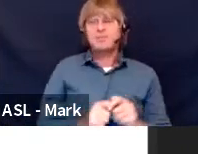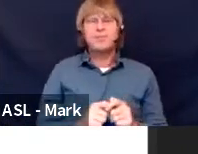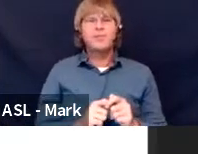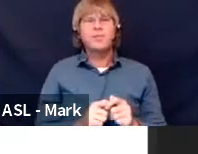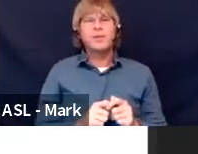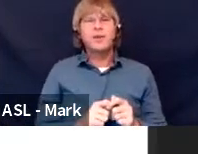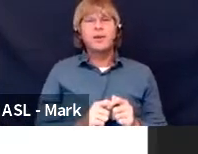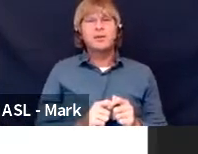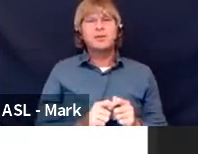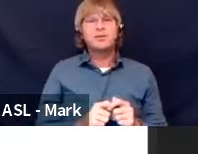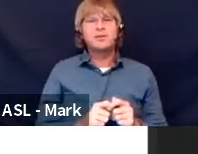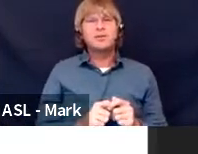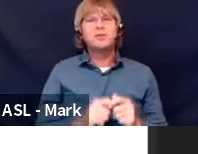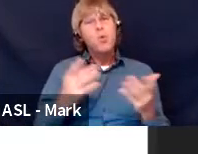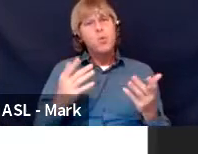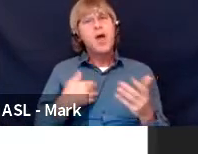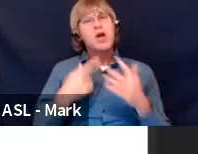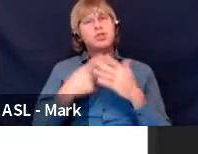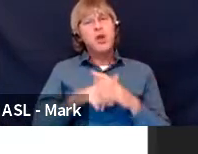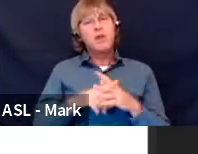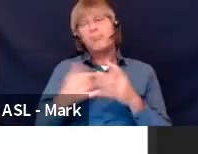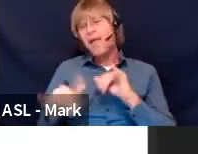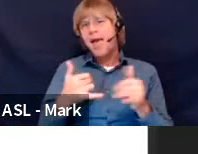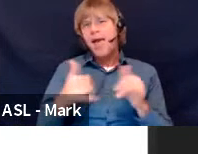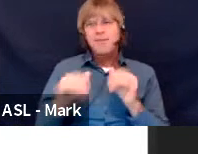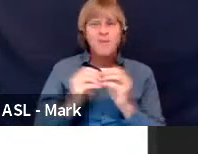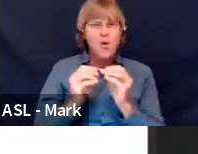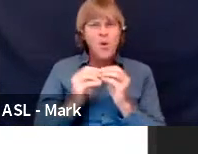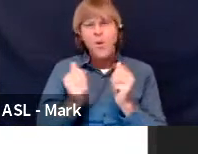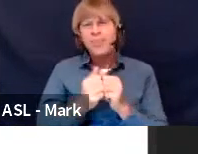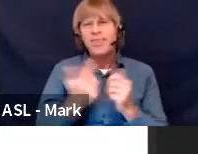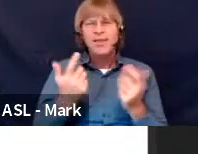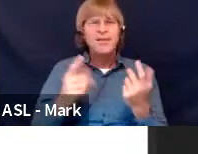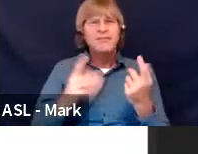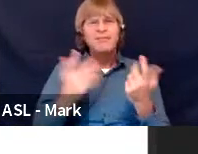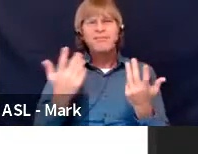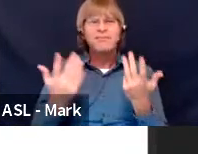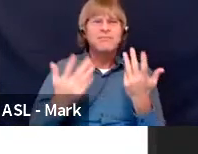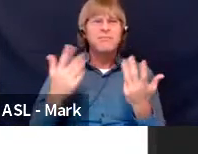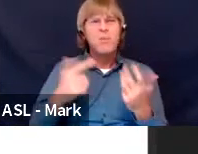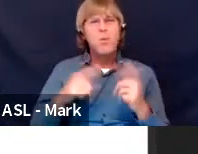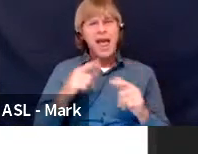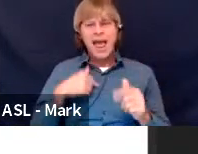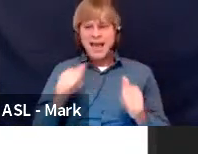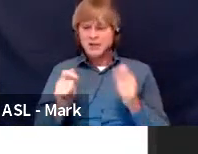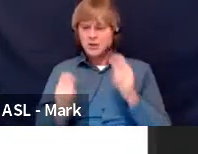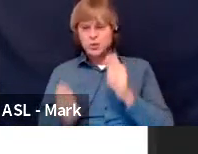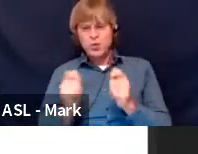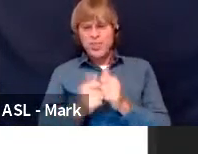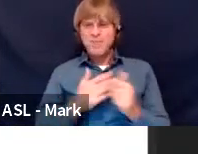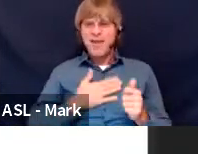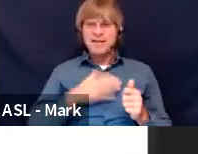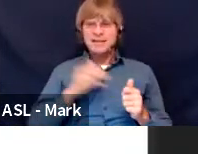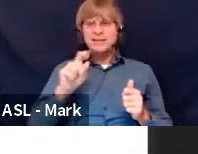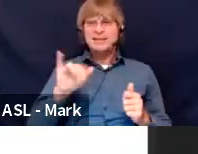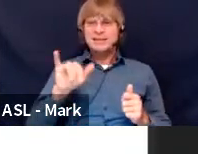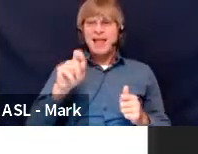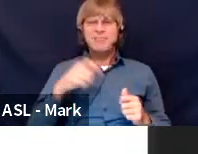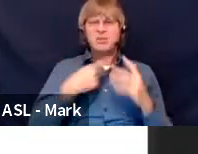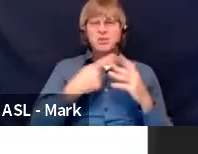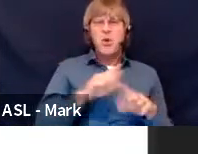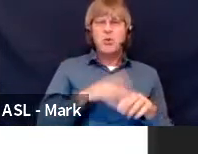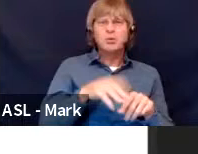And so I started just playing around with what I can do with this style. You know, I did this on a Tuesday.